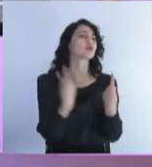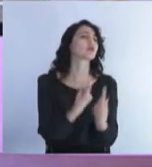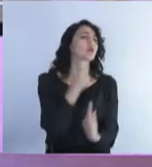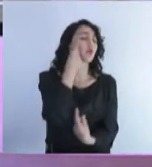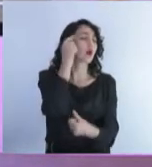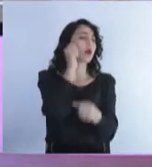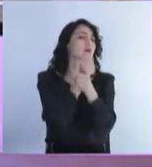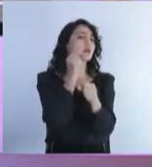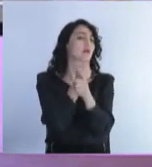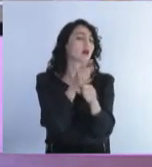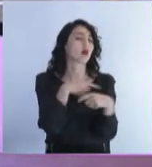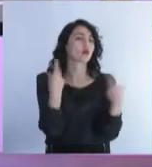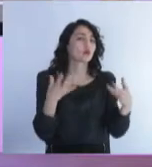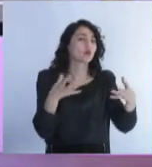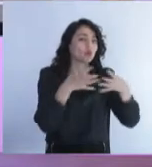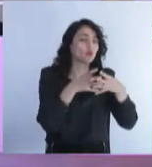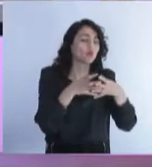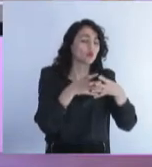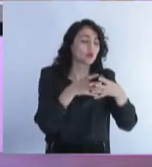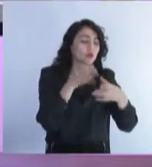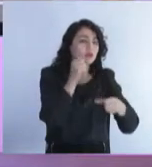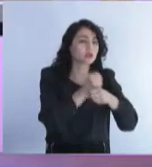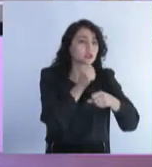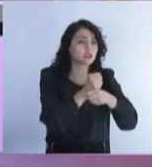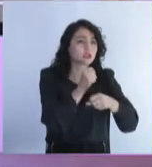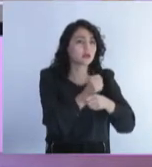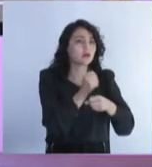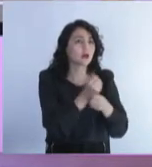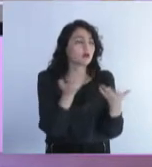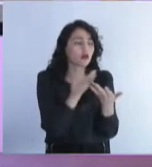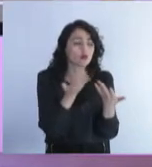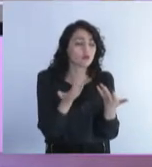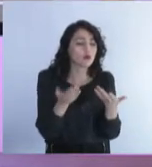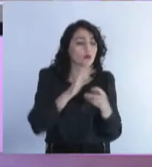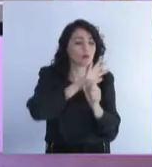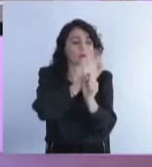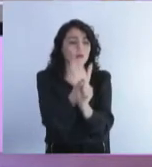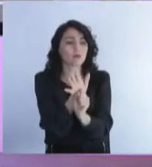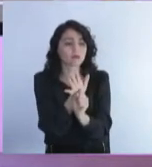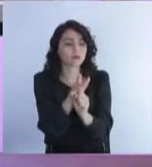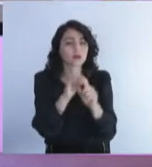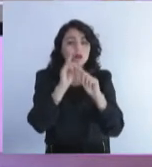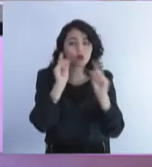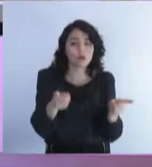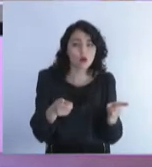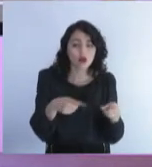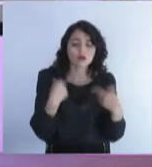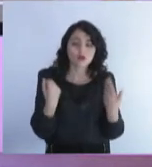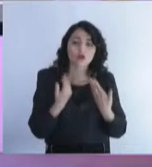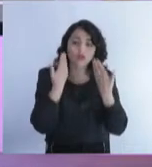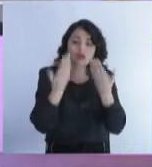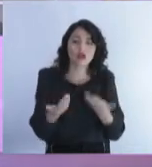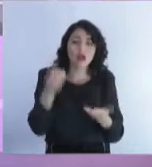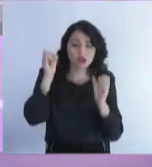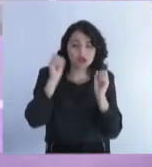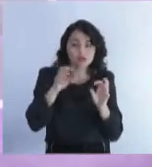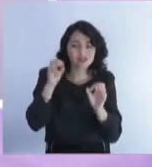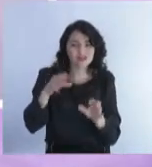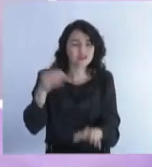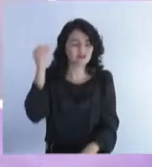unidad educativa para que esta etapa de pandemia sea de aprendizajes significativos y no de malos